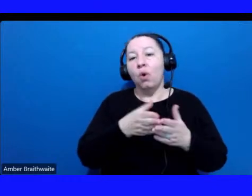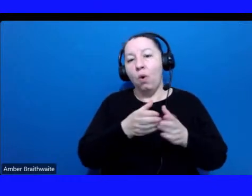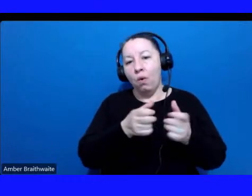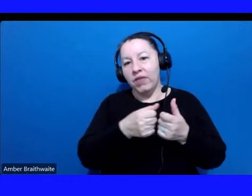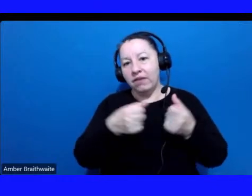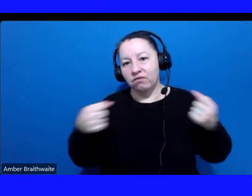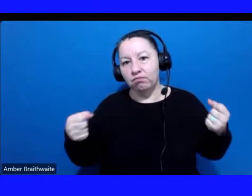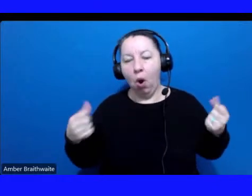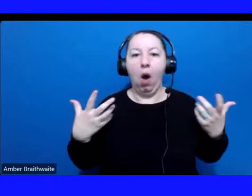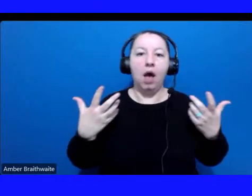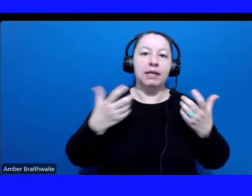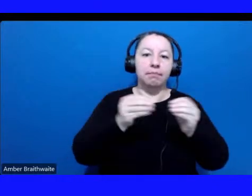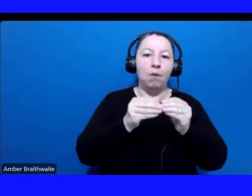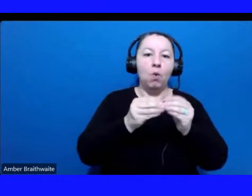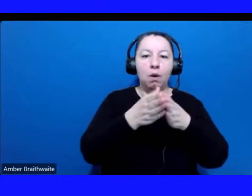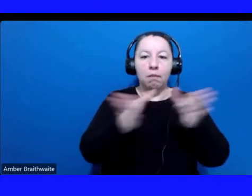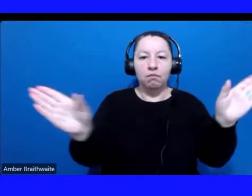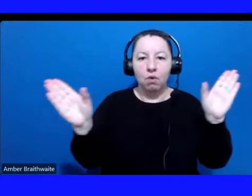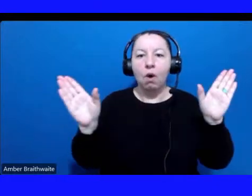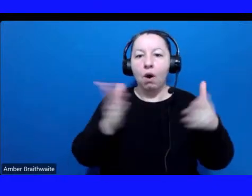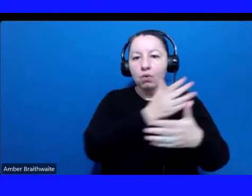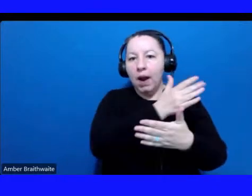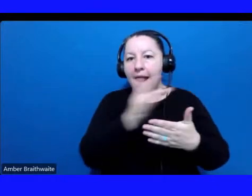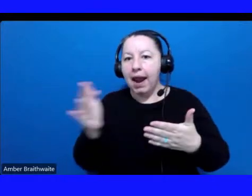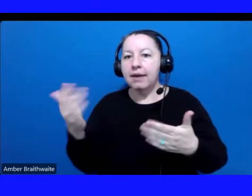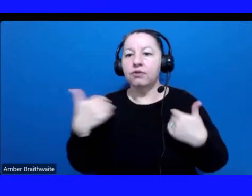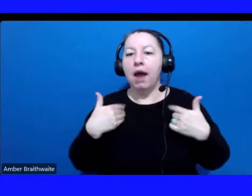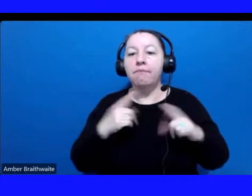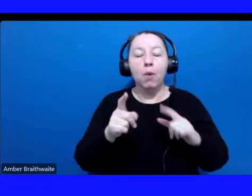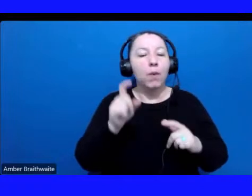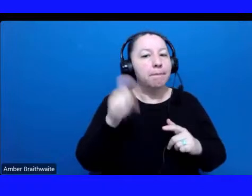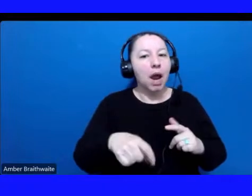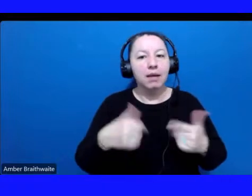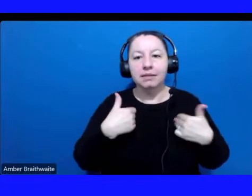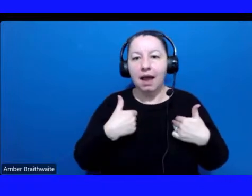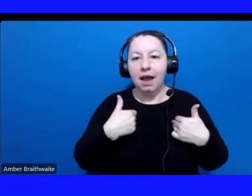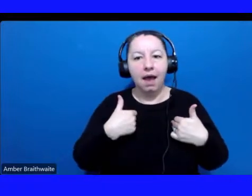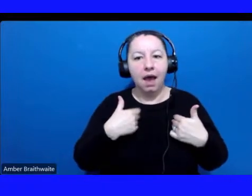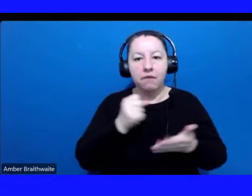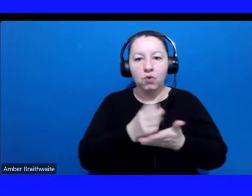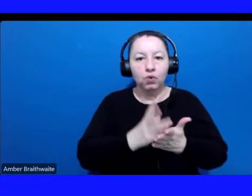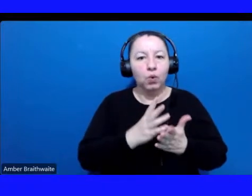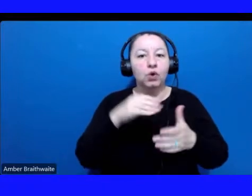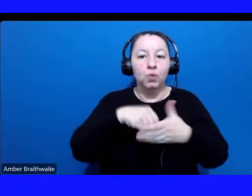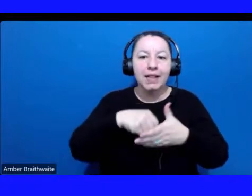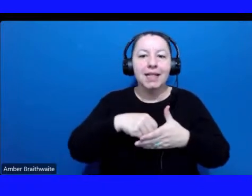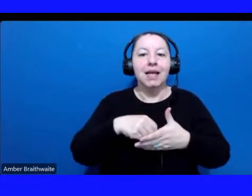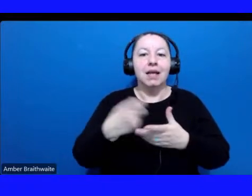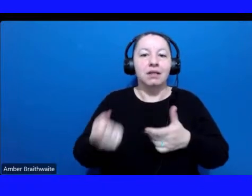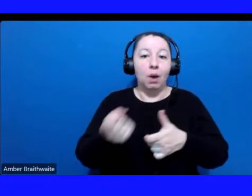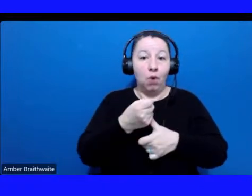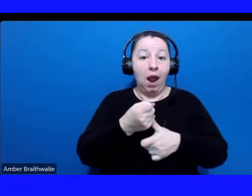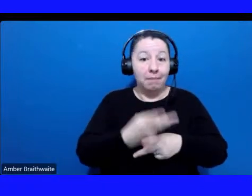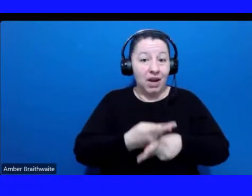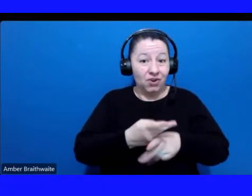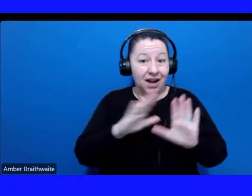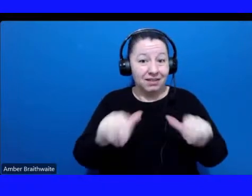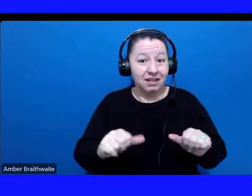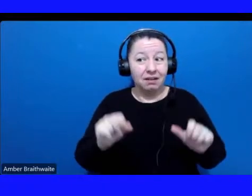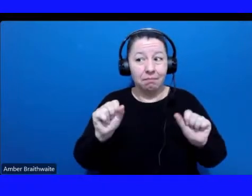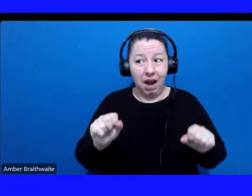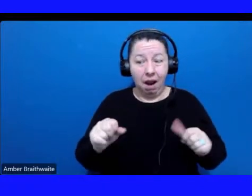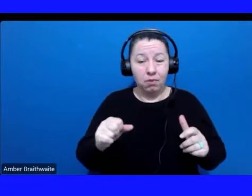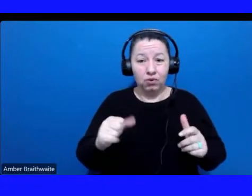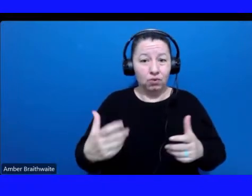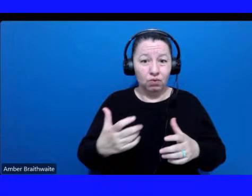let's just do the highest risk group. But the whole point of the model is you have to start with the prevention lens, and really, you can't siphon off